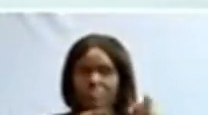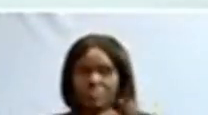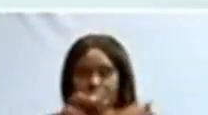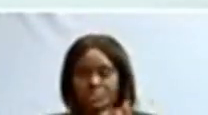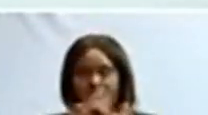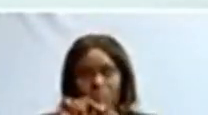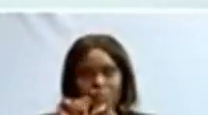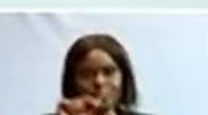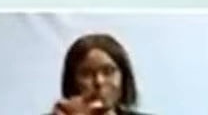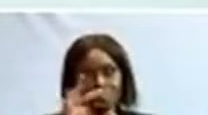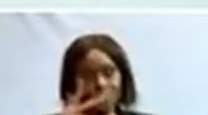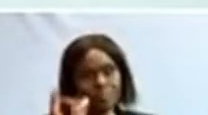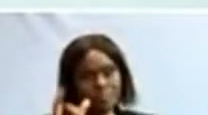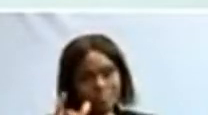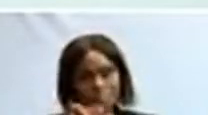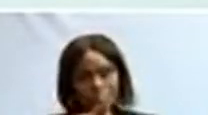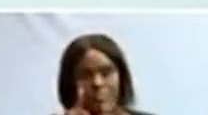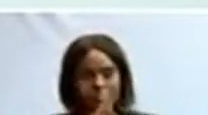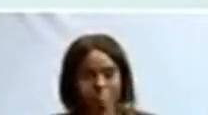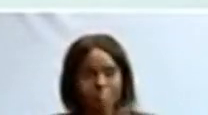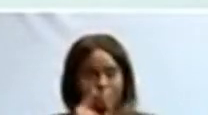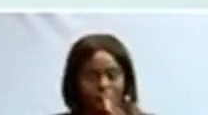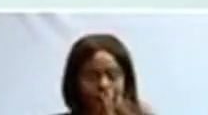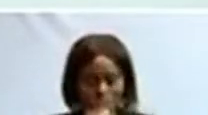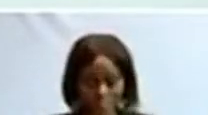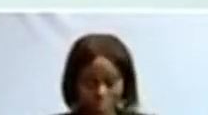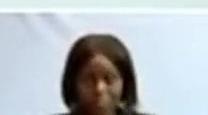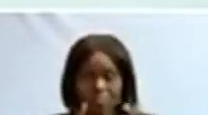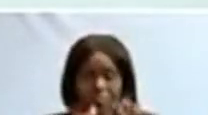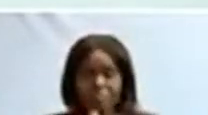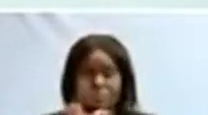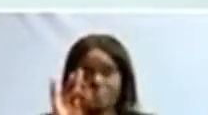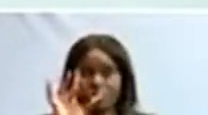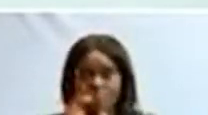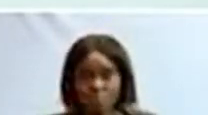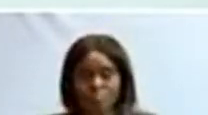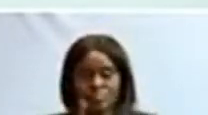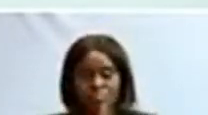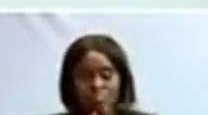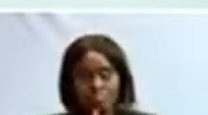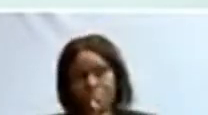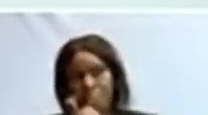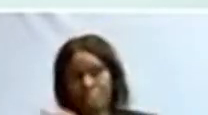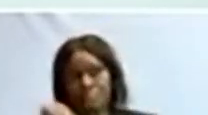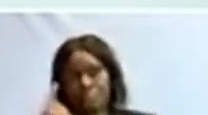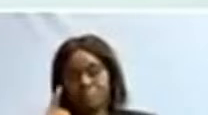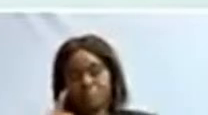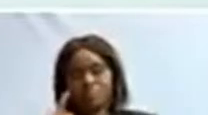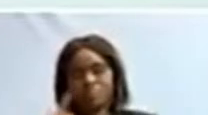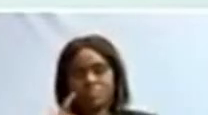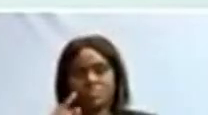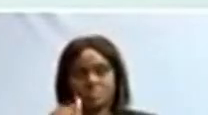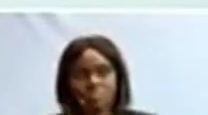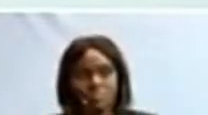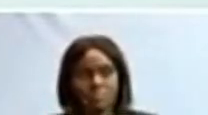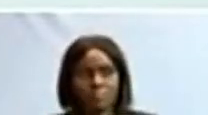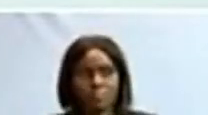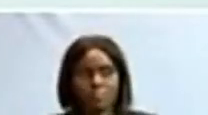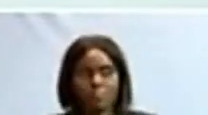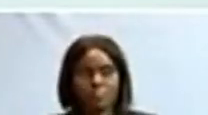2023. Yes. That's the one amounting to 8,000. Yes, there is another one on